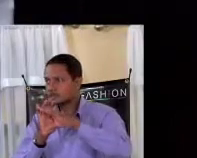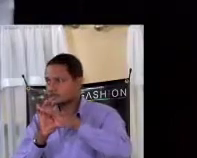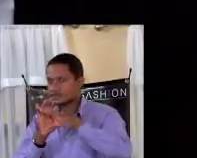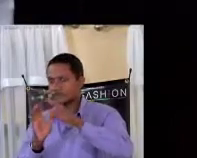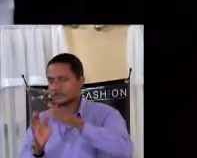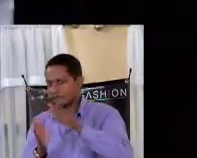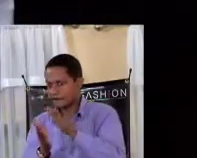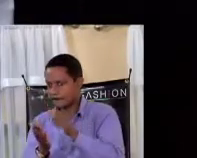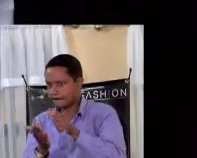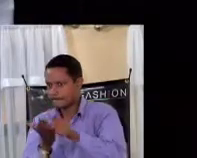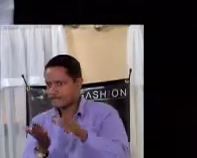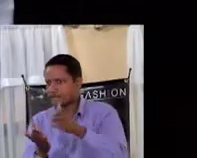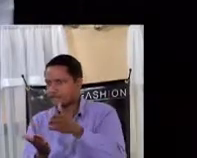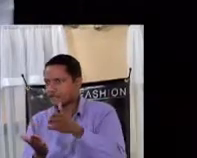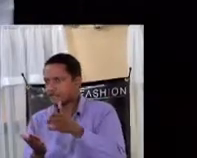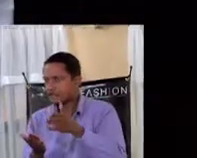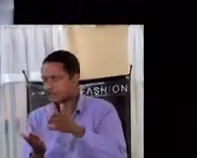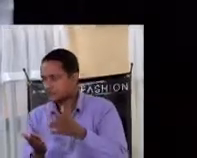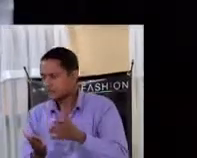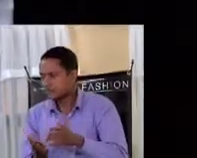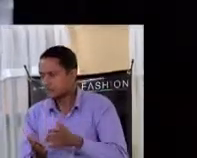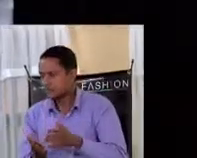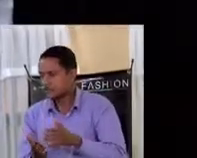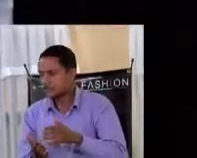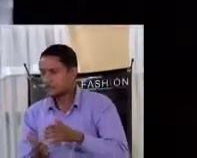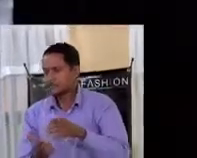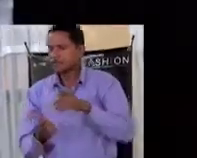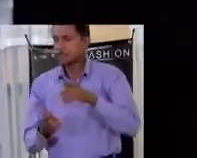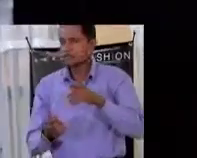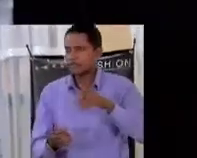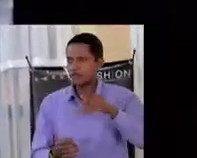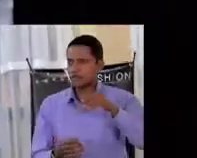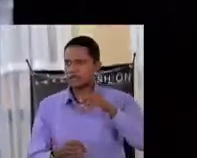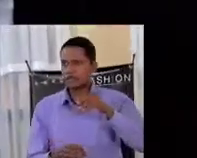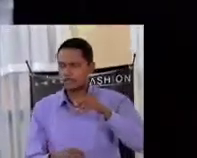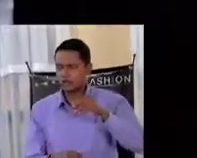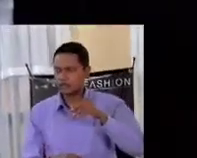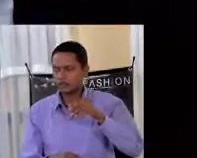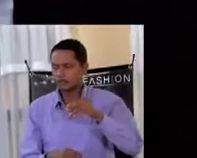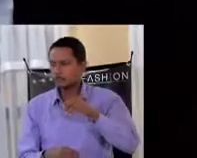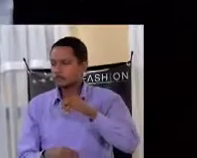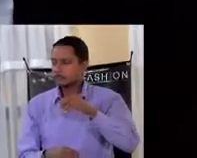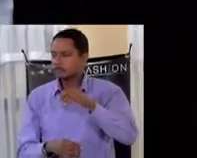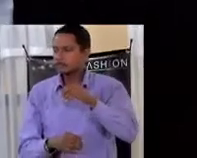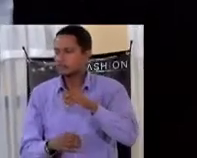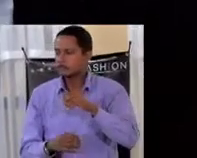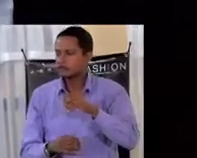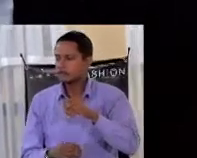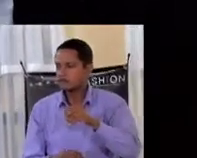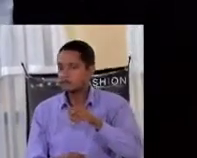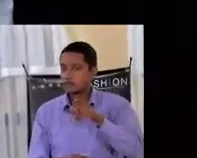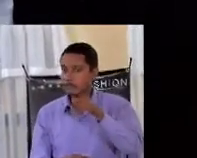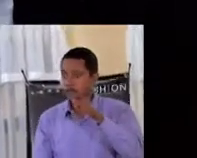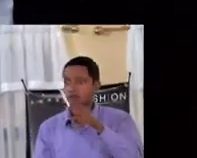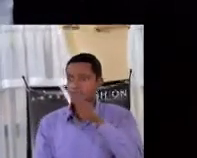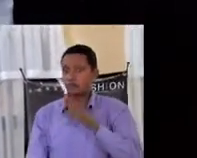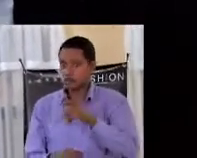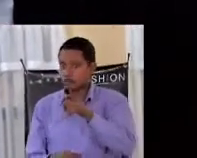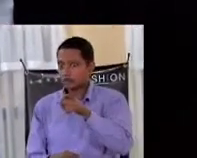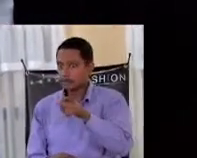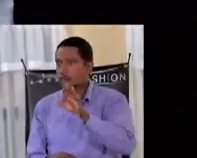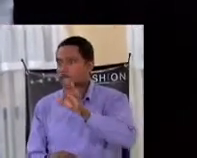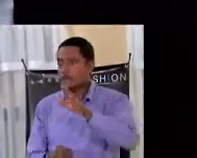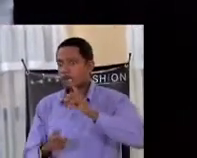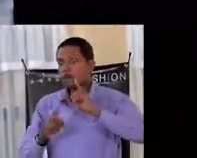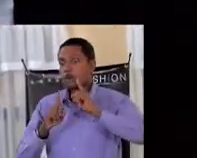not local, it's regional, Jay Jolly, who is a Jamaican designer, a Jay Jolly kaftan. And her orders, once